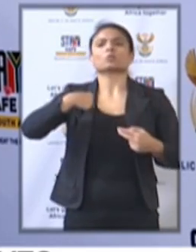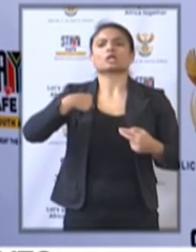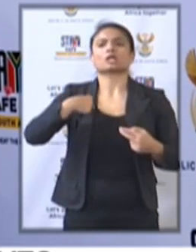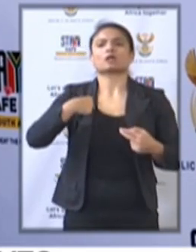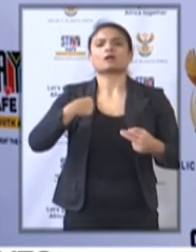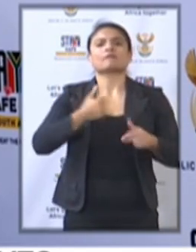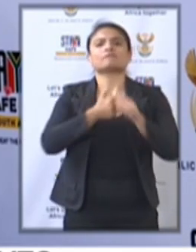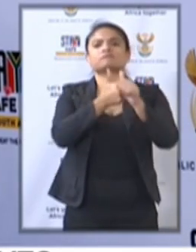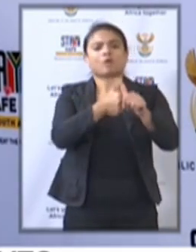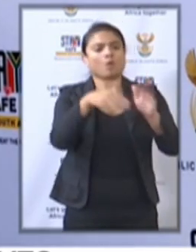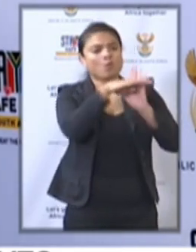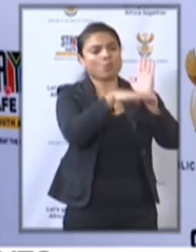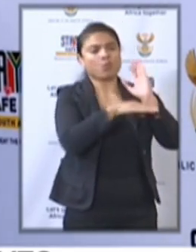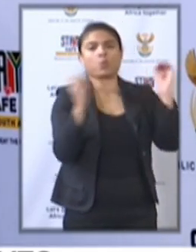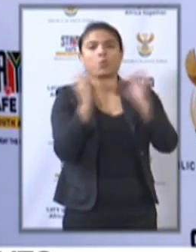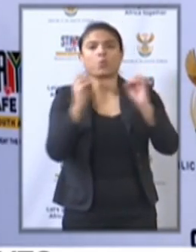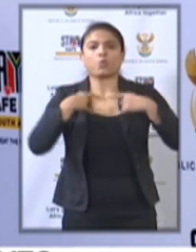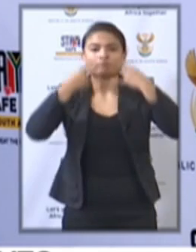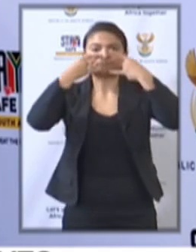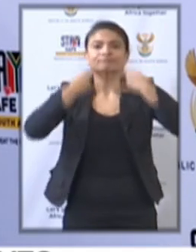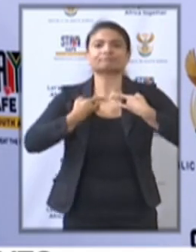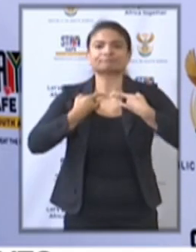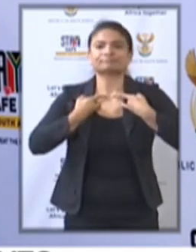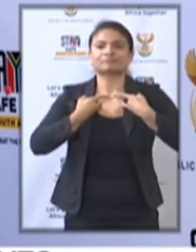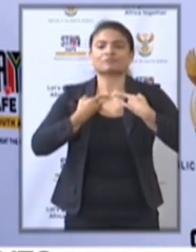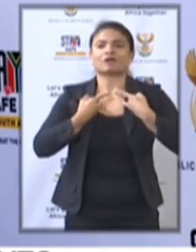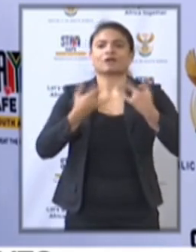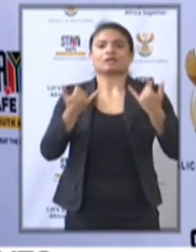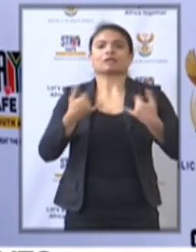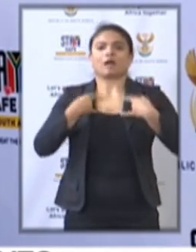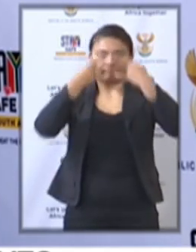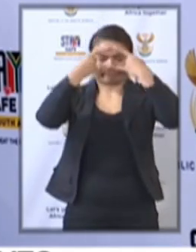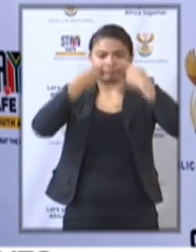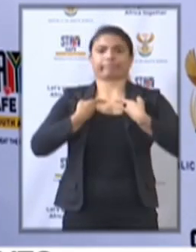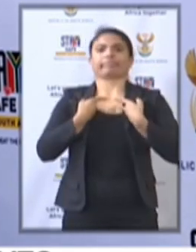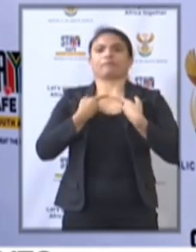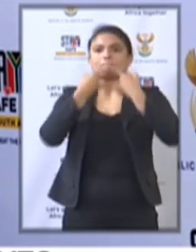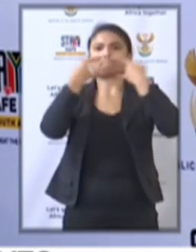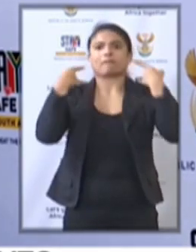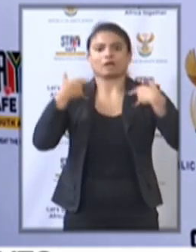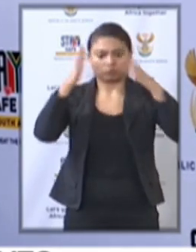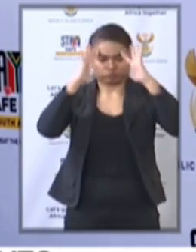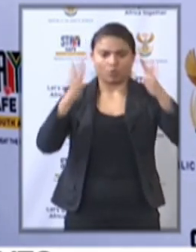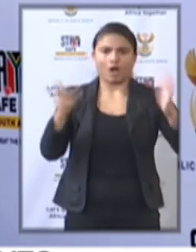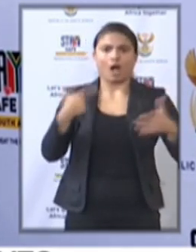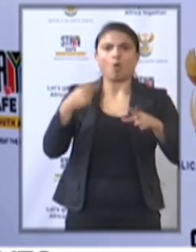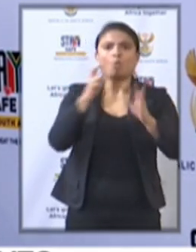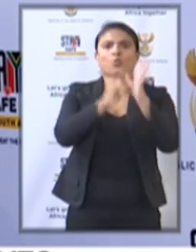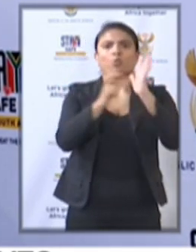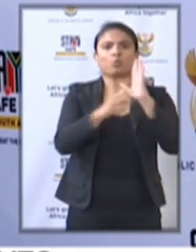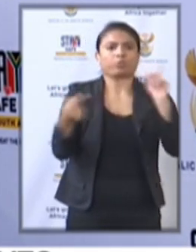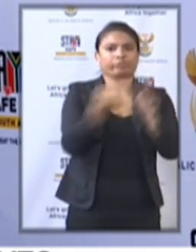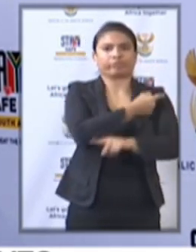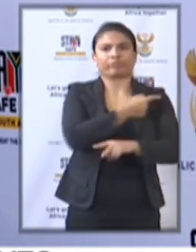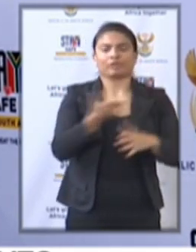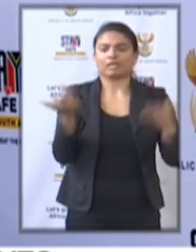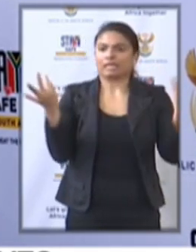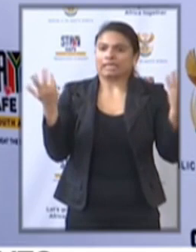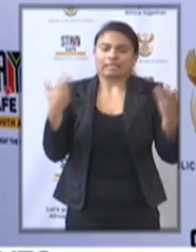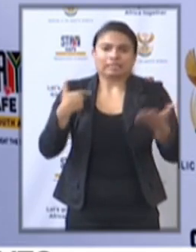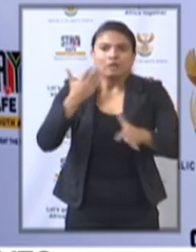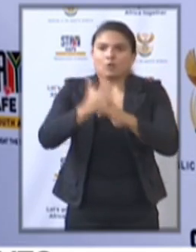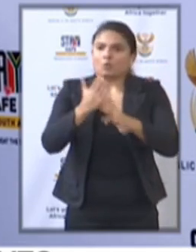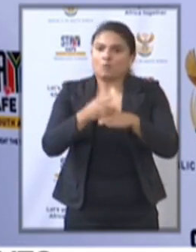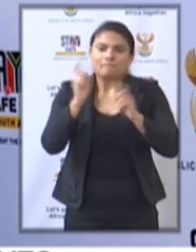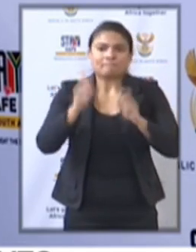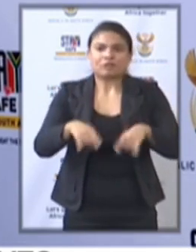ama-mask. Inkinga lena kungayazi ukuthi soyenze njani ngoba kufuna sisebenzile sizama ukulwa